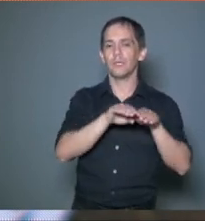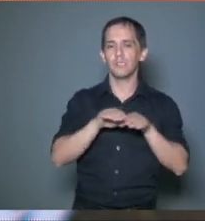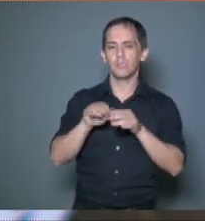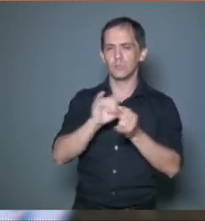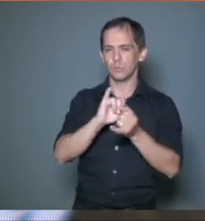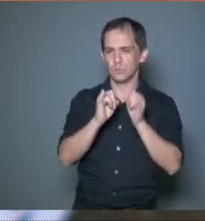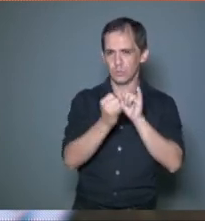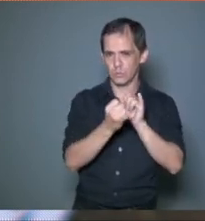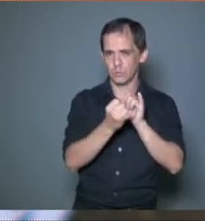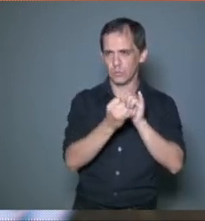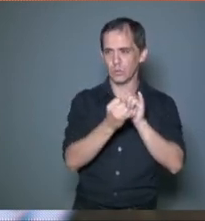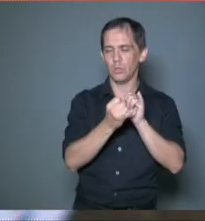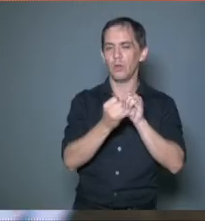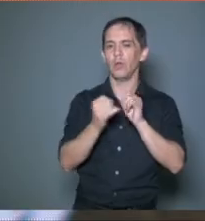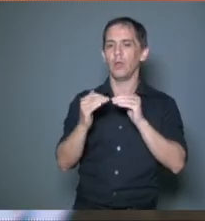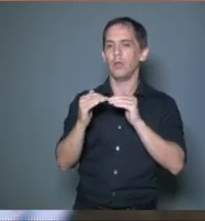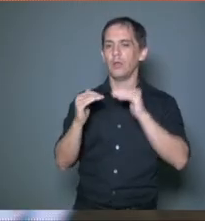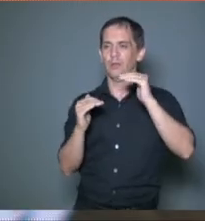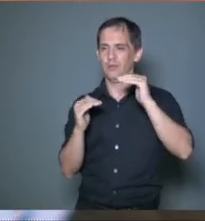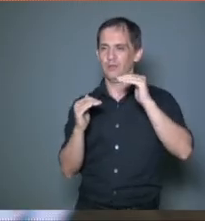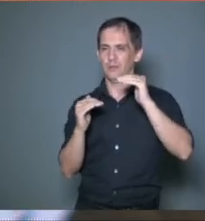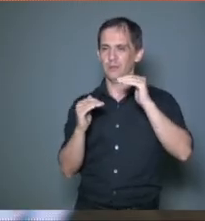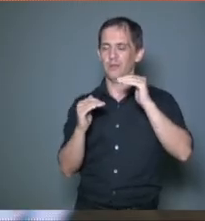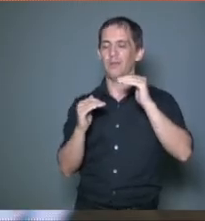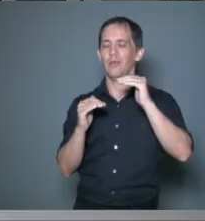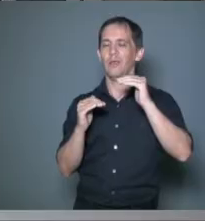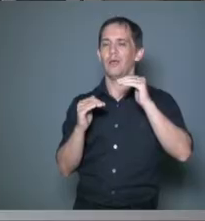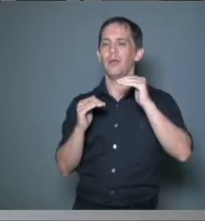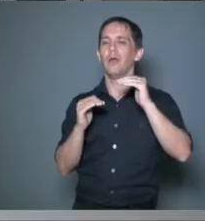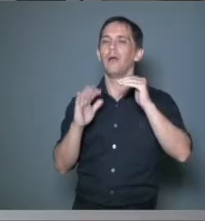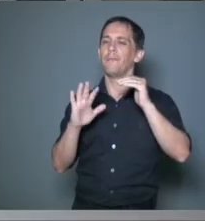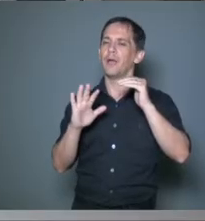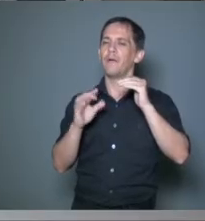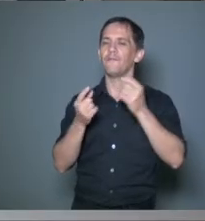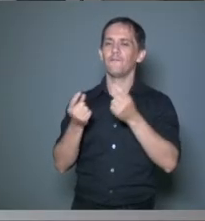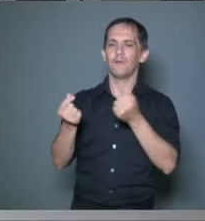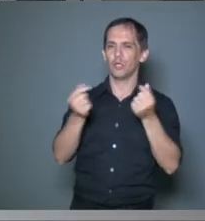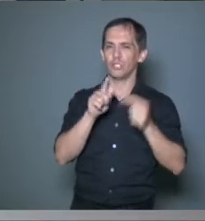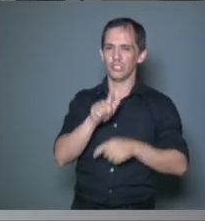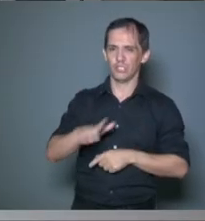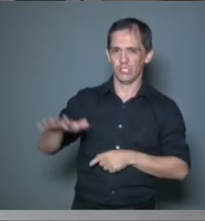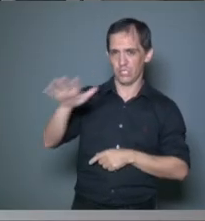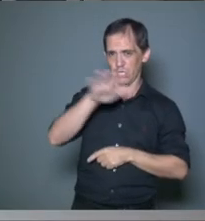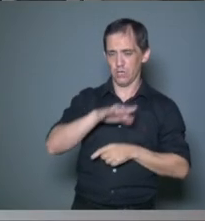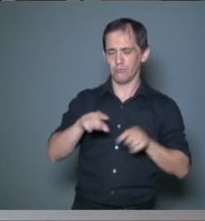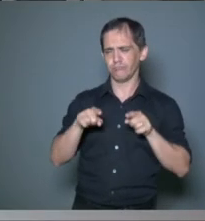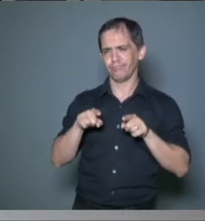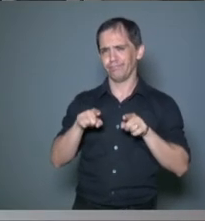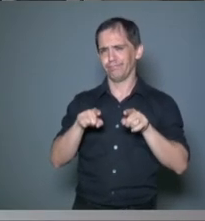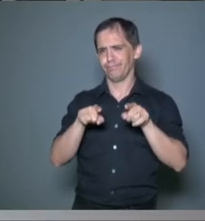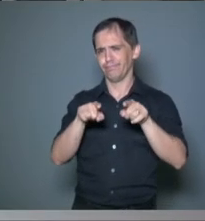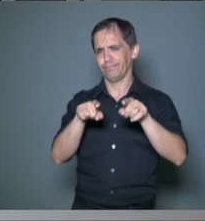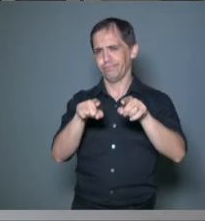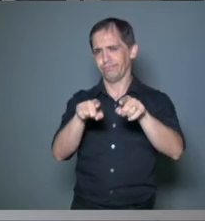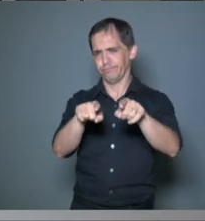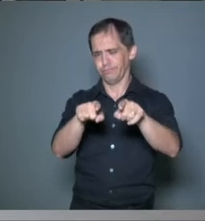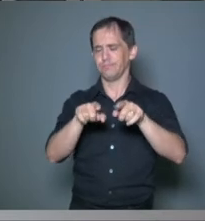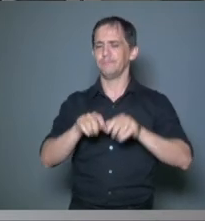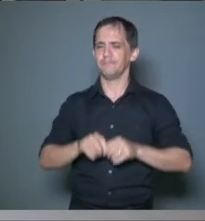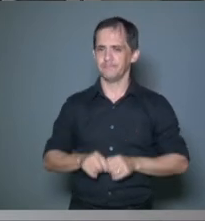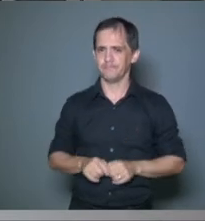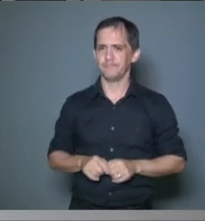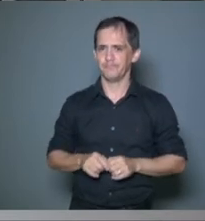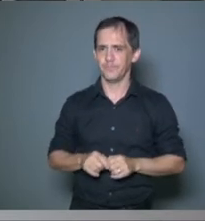is ahead of commodity prices. In absolute values, that's not the case. Both go hand in hand. So in